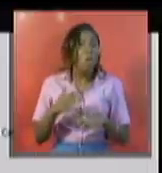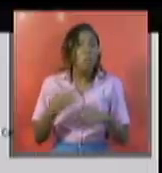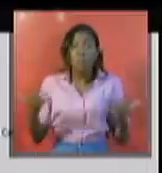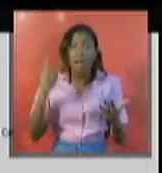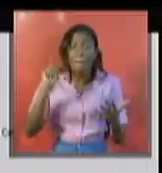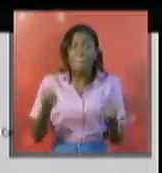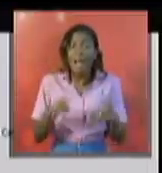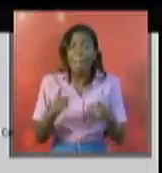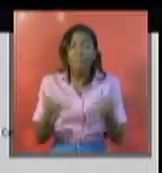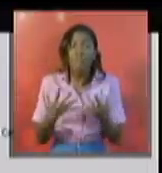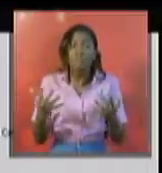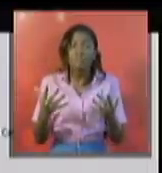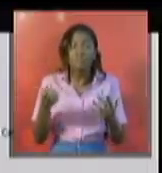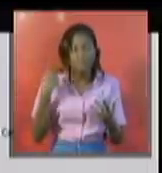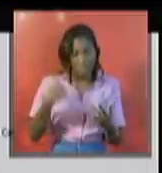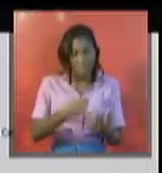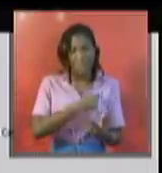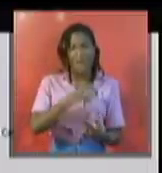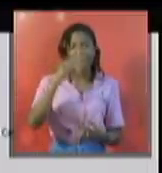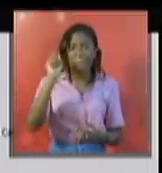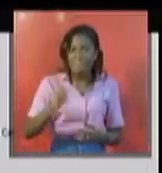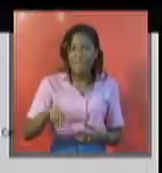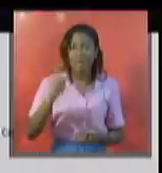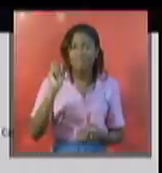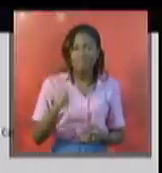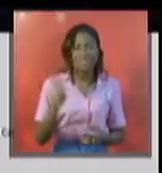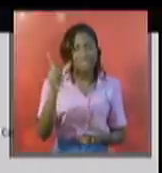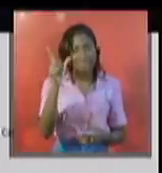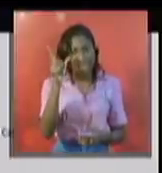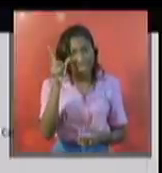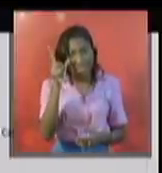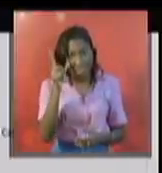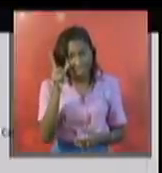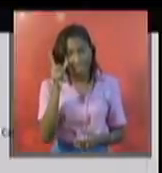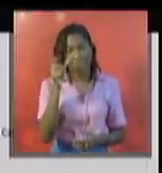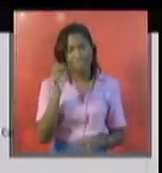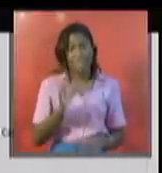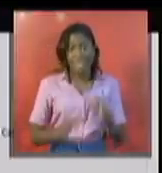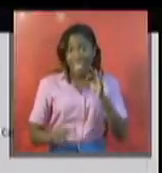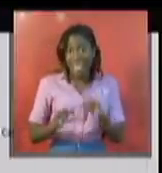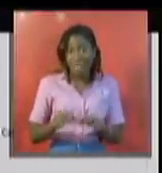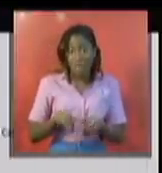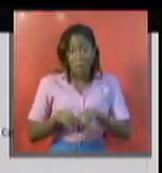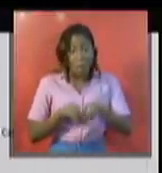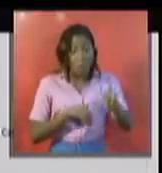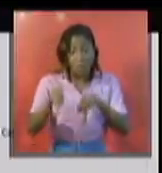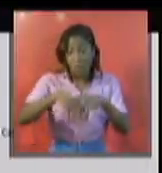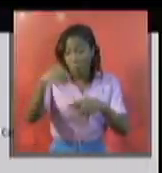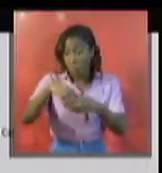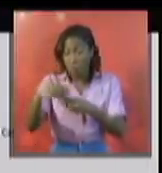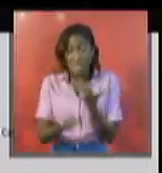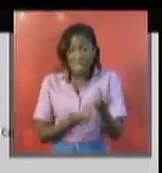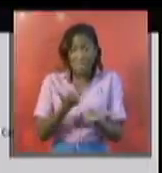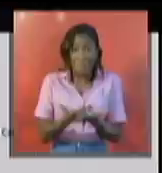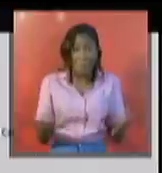population to buy in, not to the theory, to the fact that the more you move, the more you congregate,